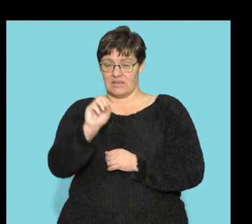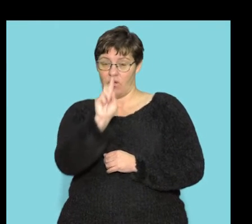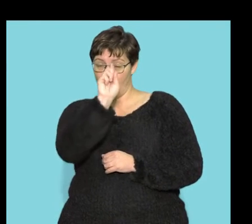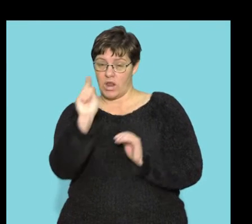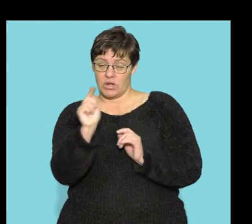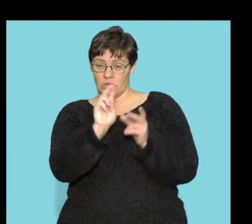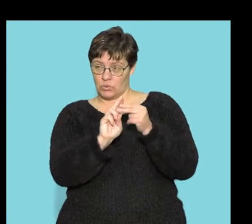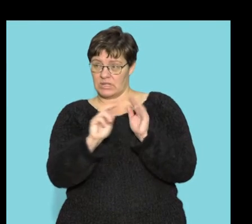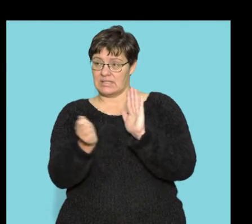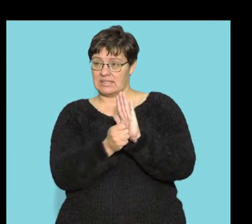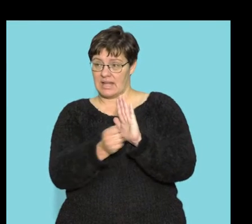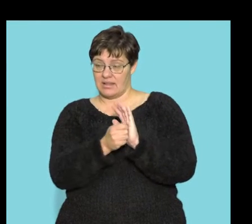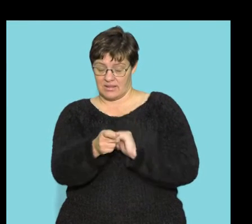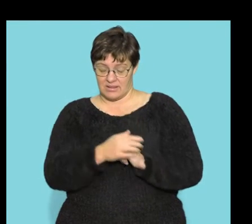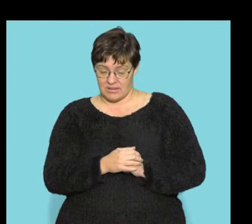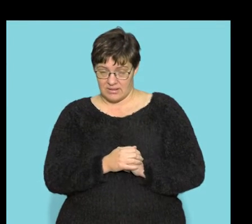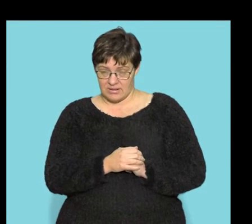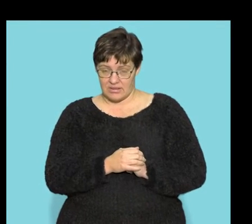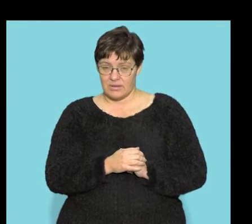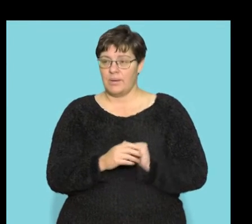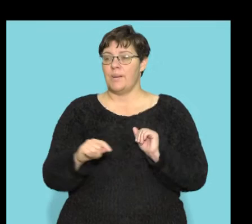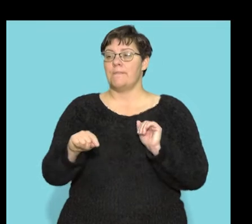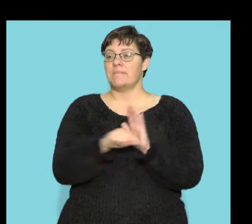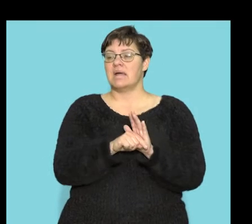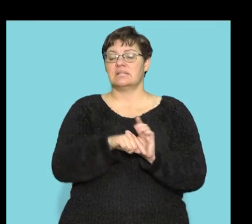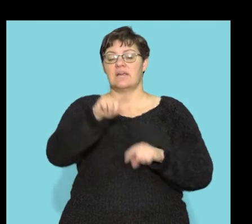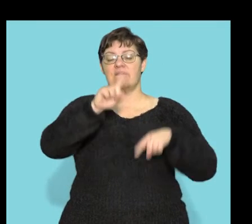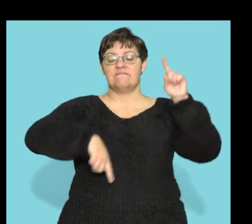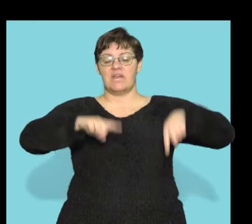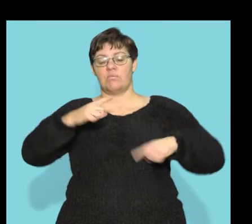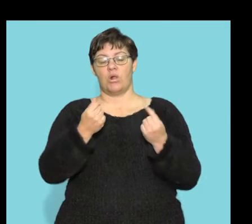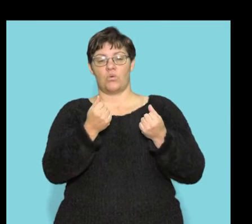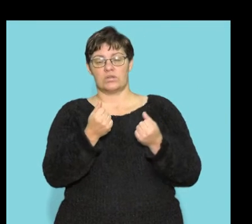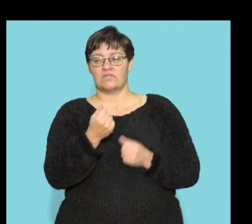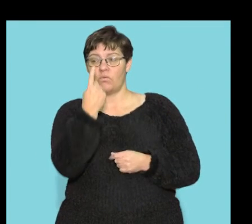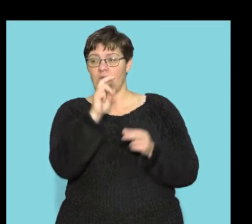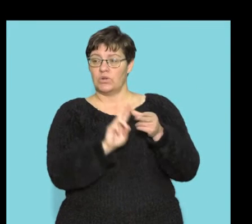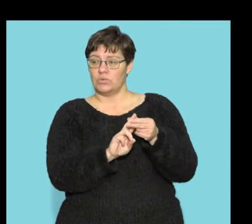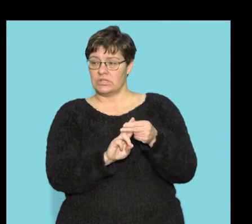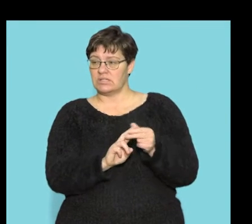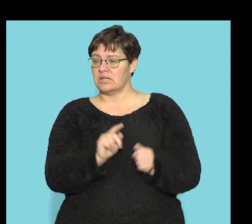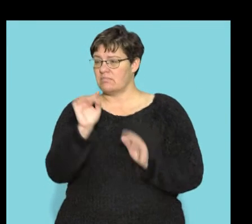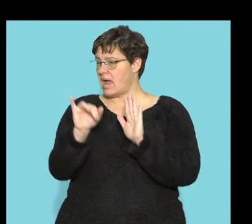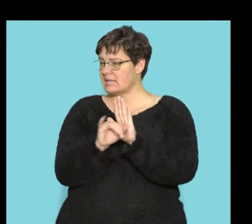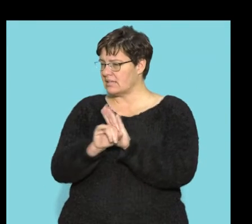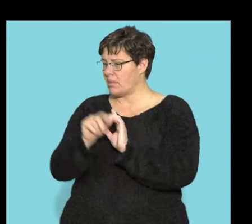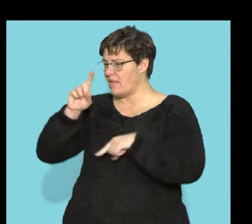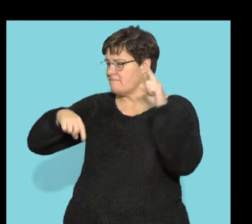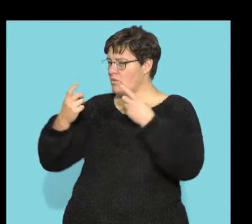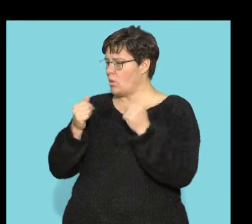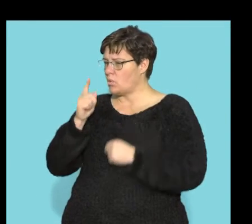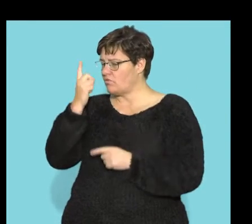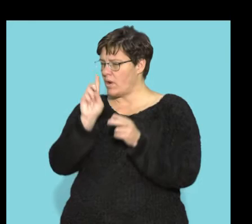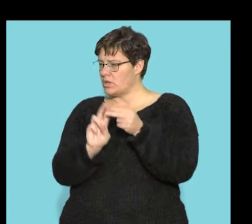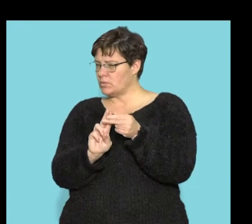unit minus my variable cost per unit. Again, let's identify my variable cost per